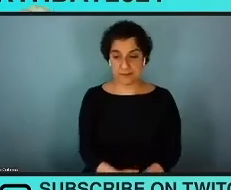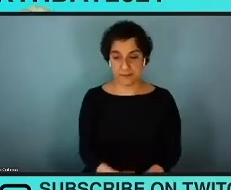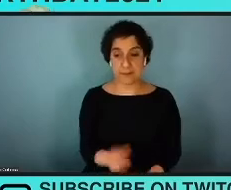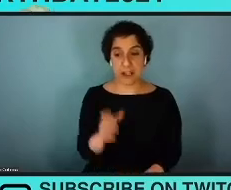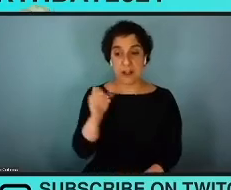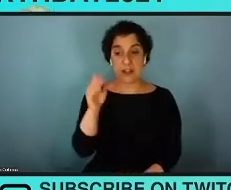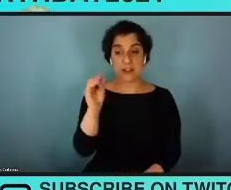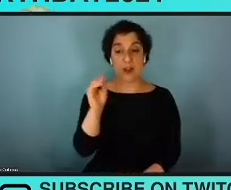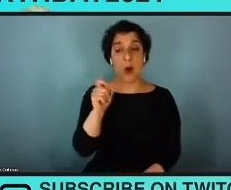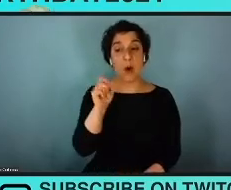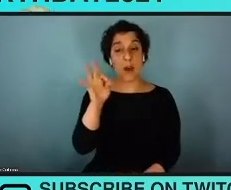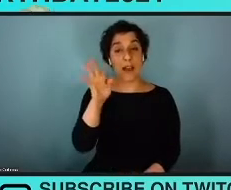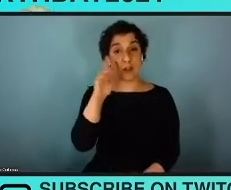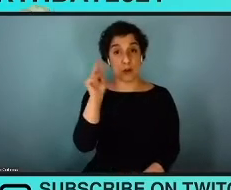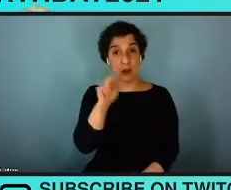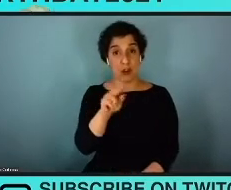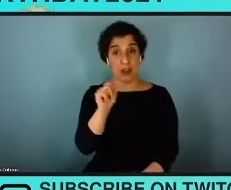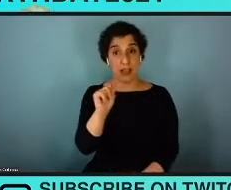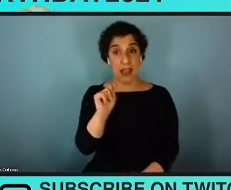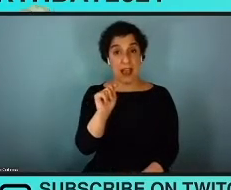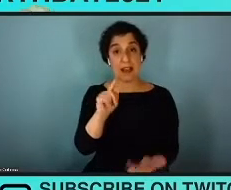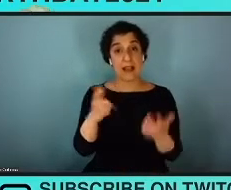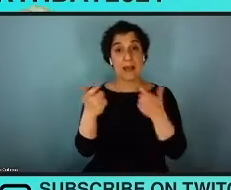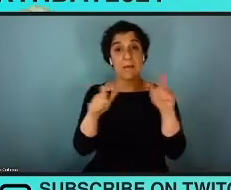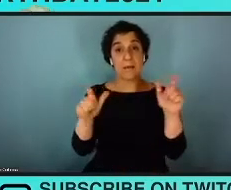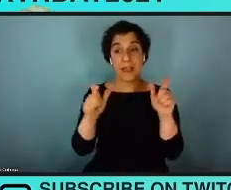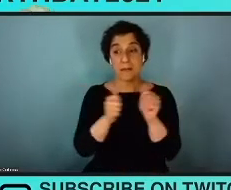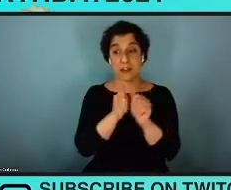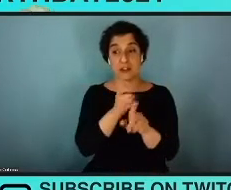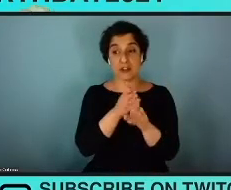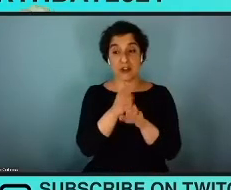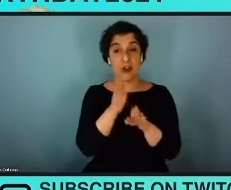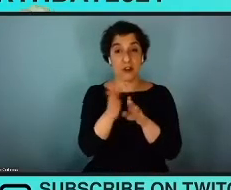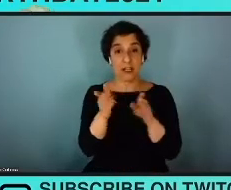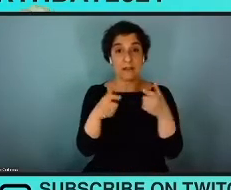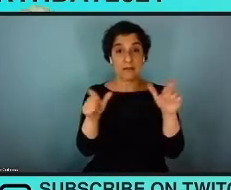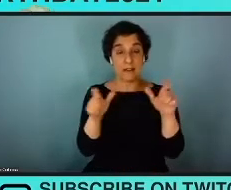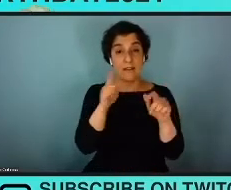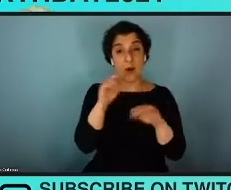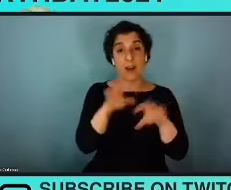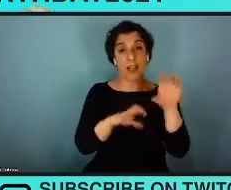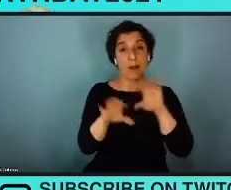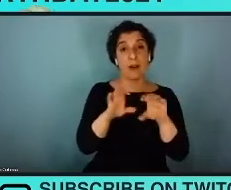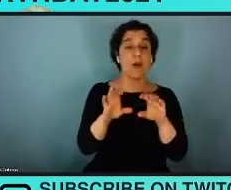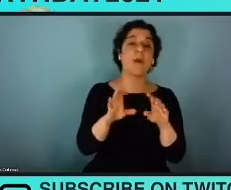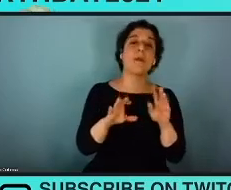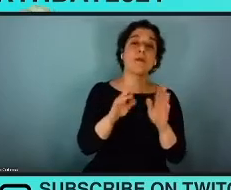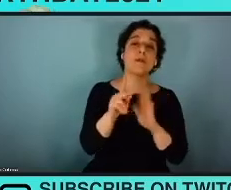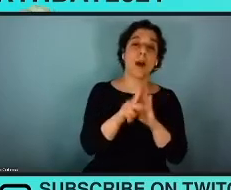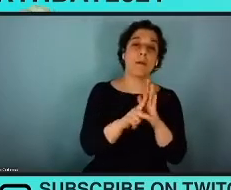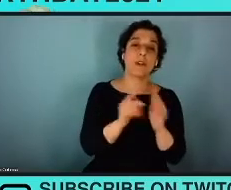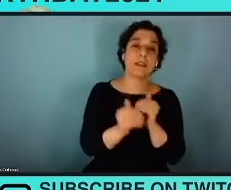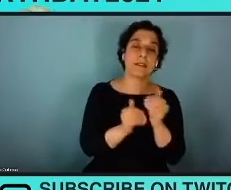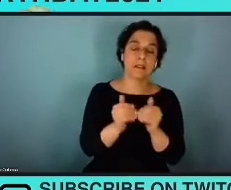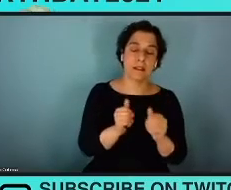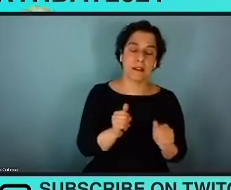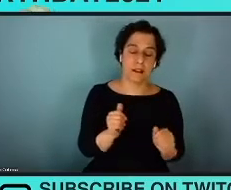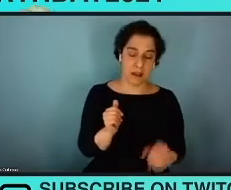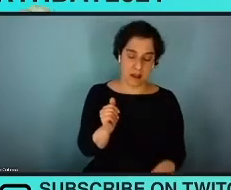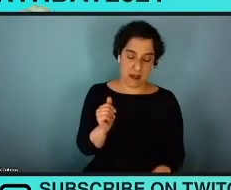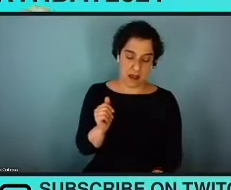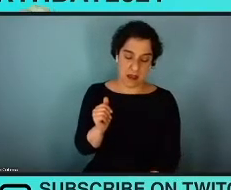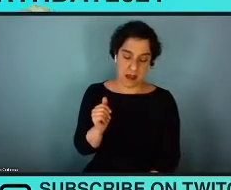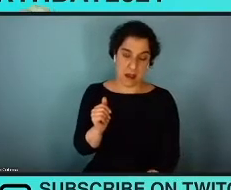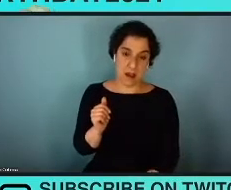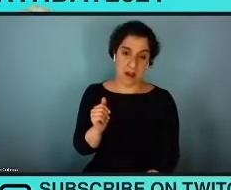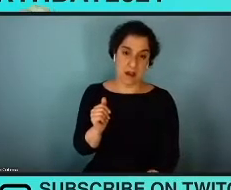look at the big majority, like 97% of our chemical processes in industry, they're what are called thermochemical processes. So